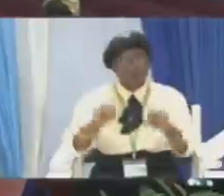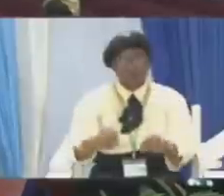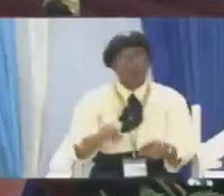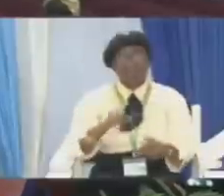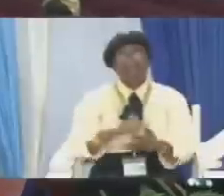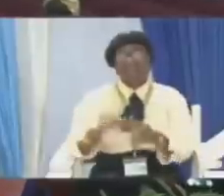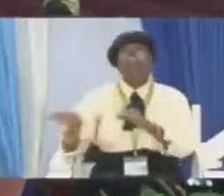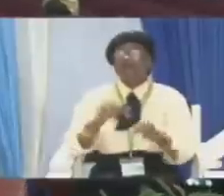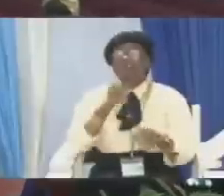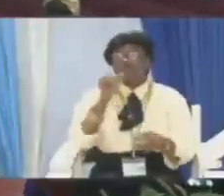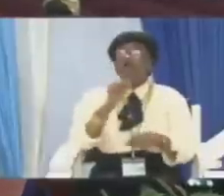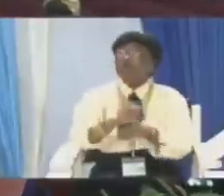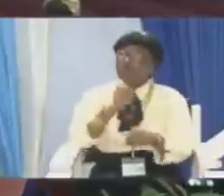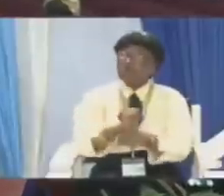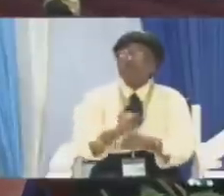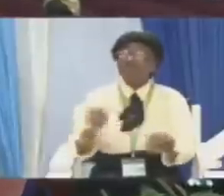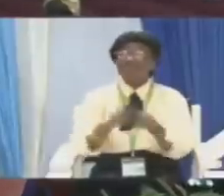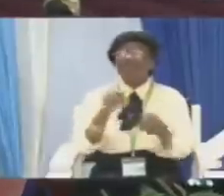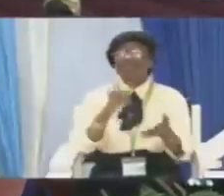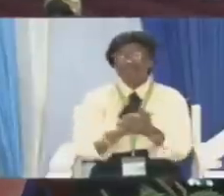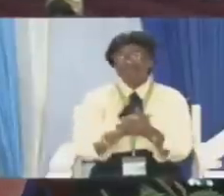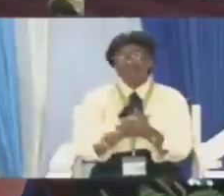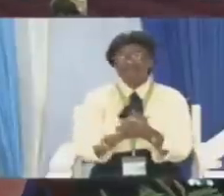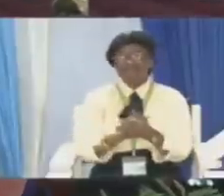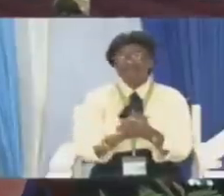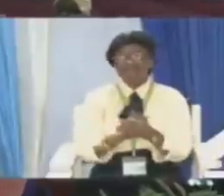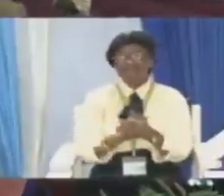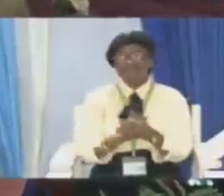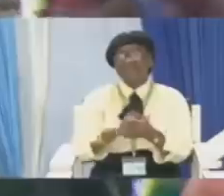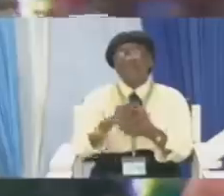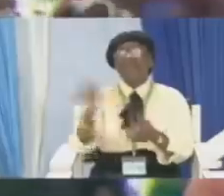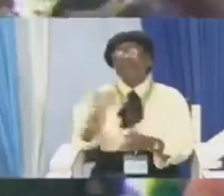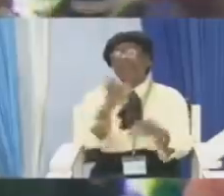mind. Let's stand on our feet.